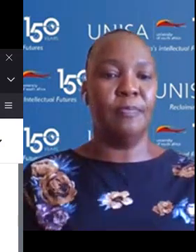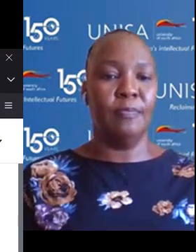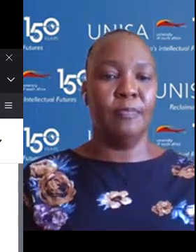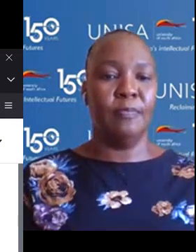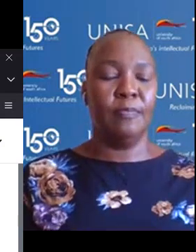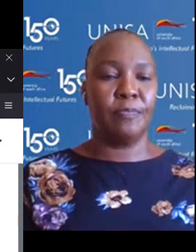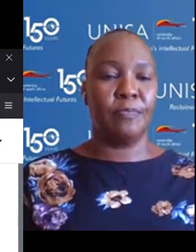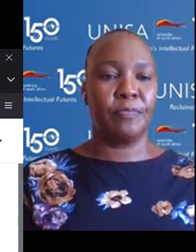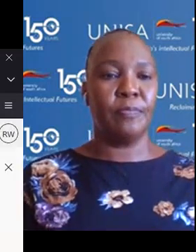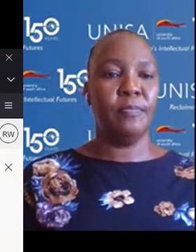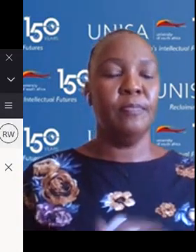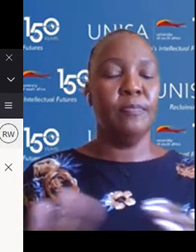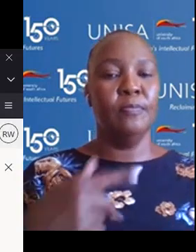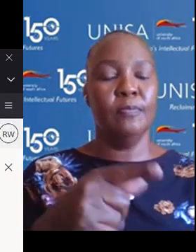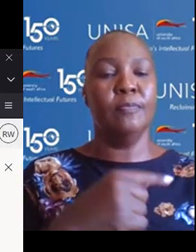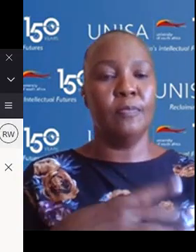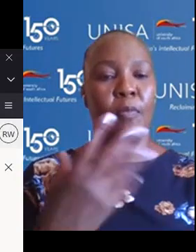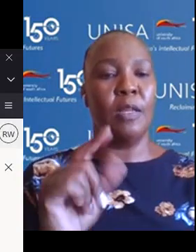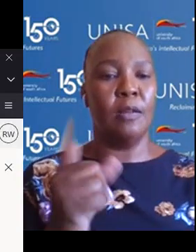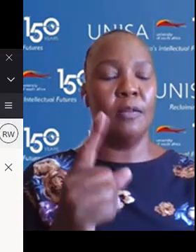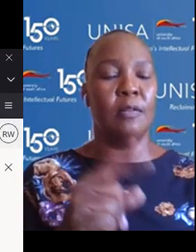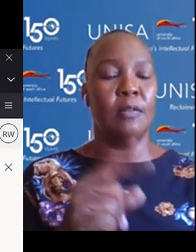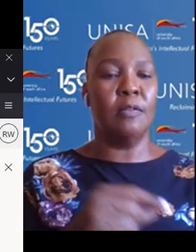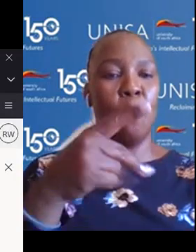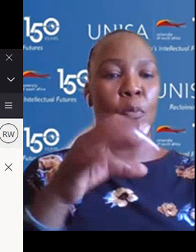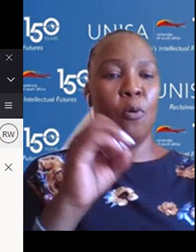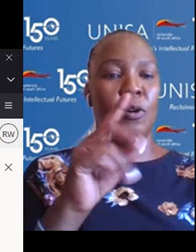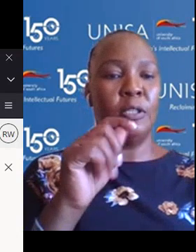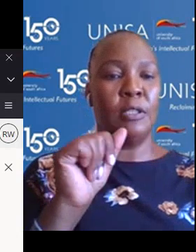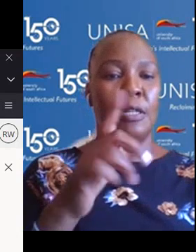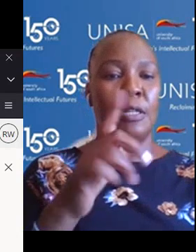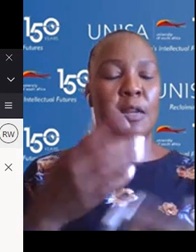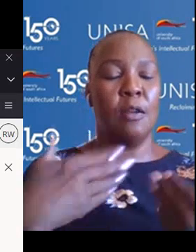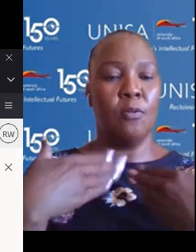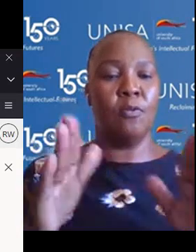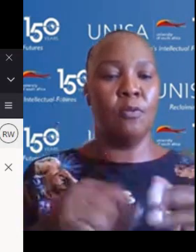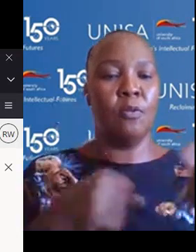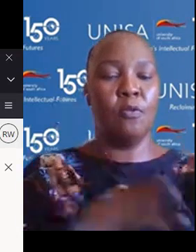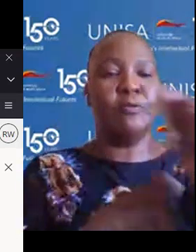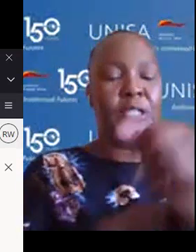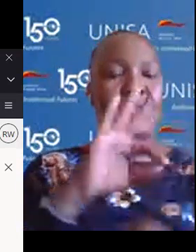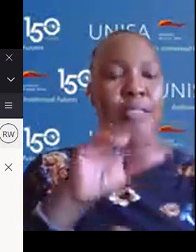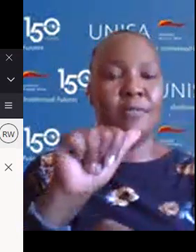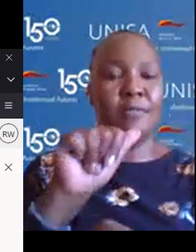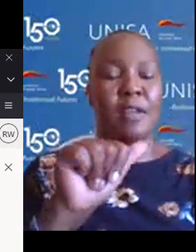And I also want you to have your portal open, the Microsoft 365 portal.